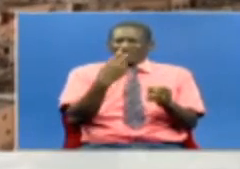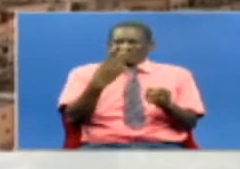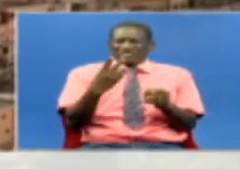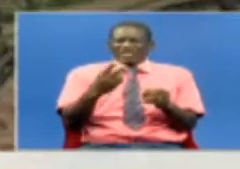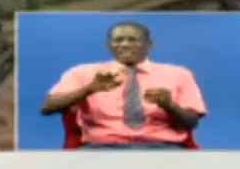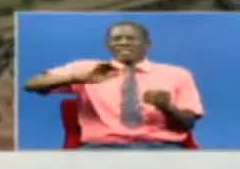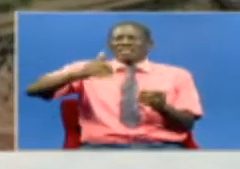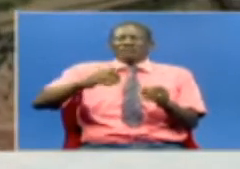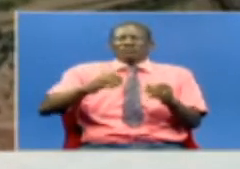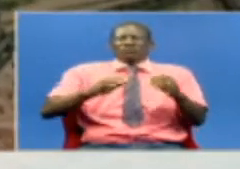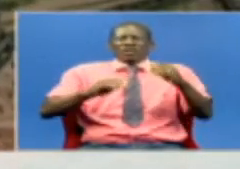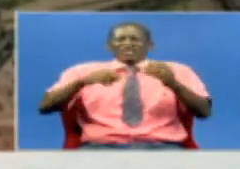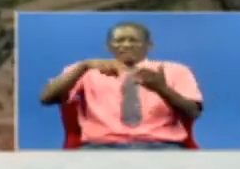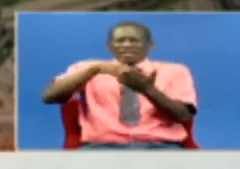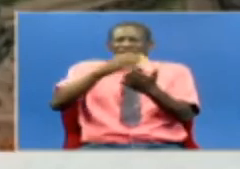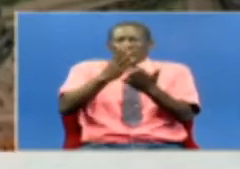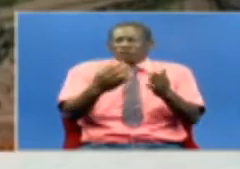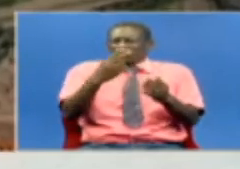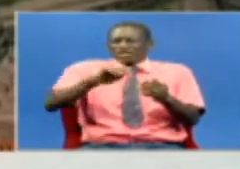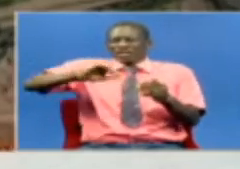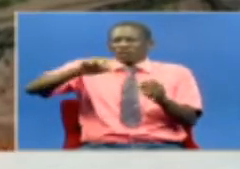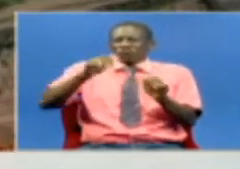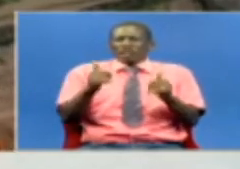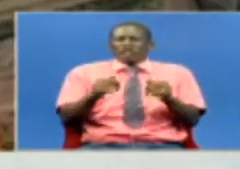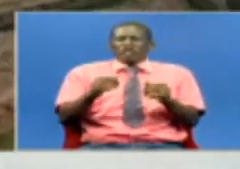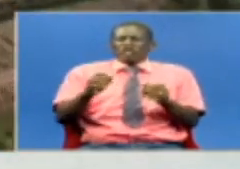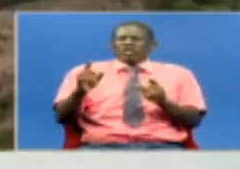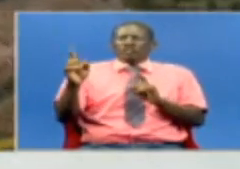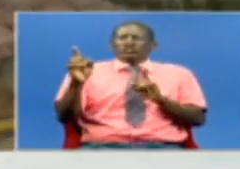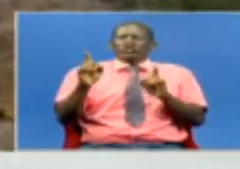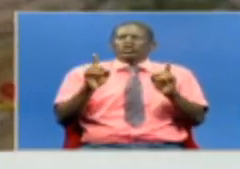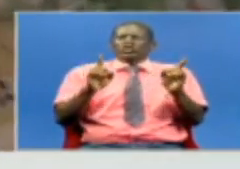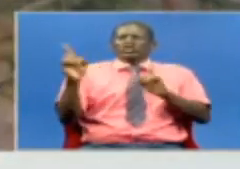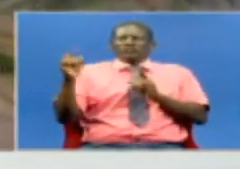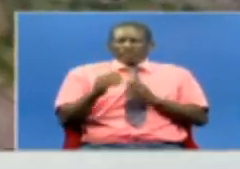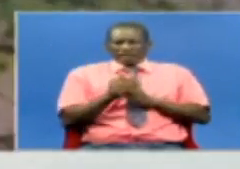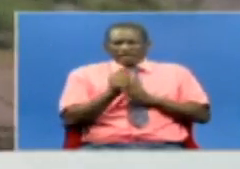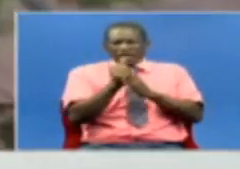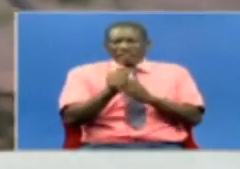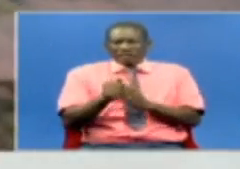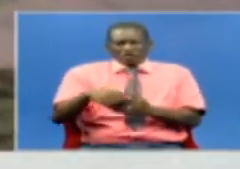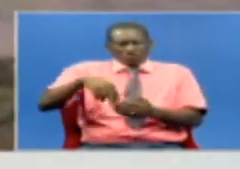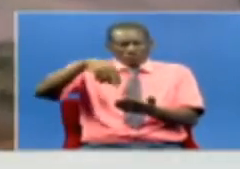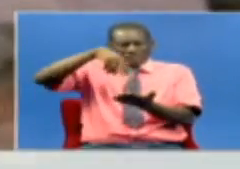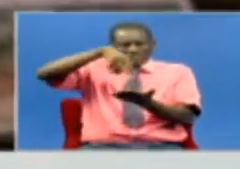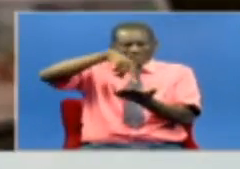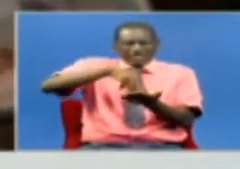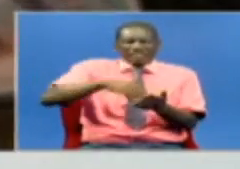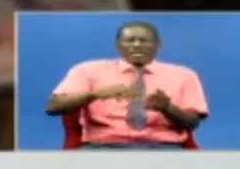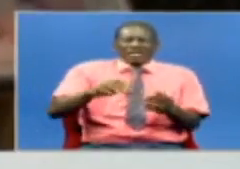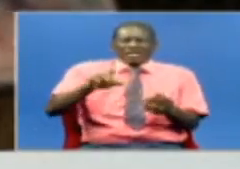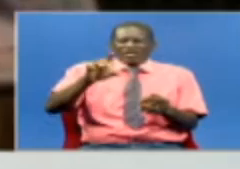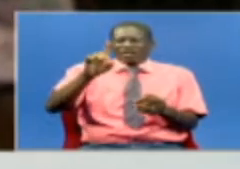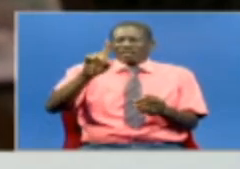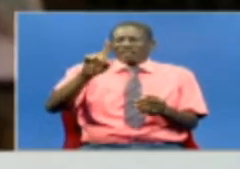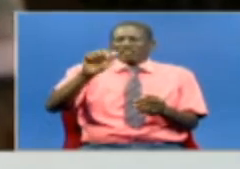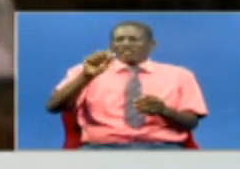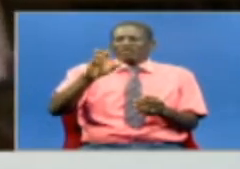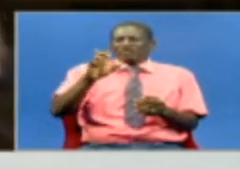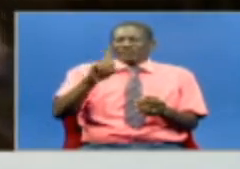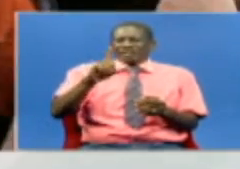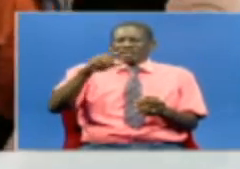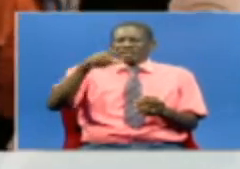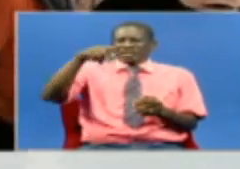city. According to our tour guide, we were standing on David's palace, or what it used to be.